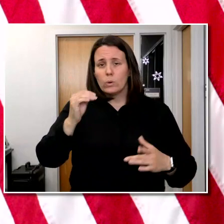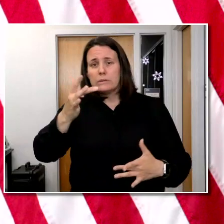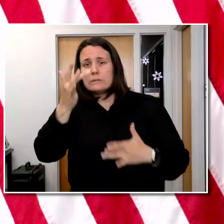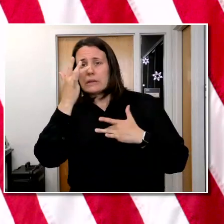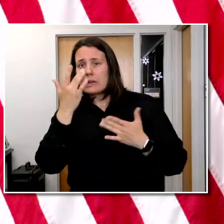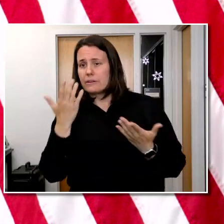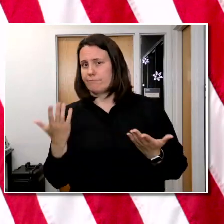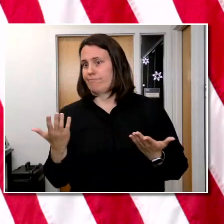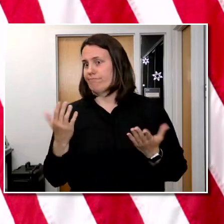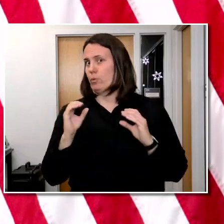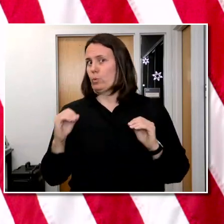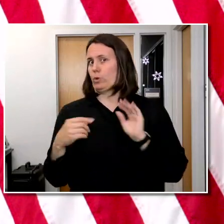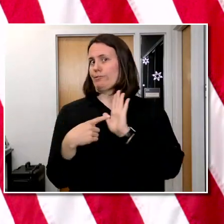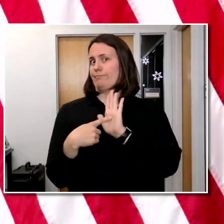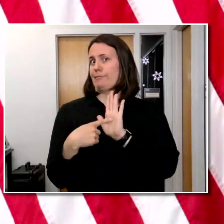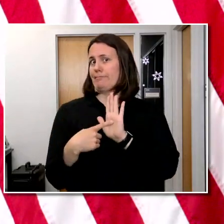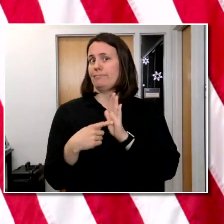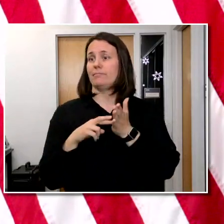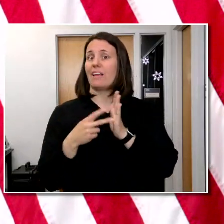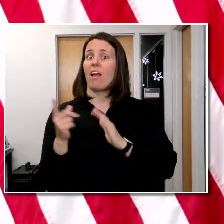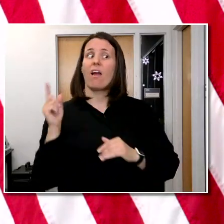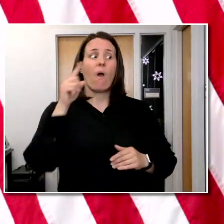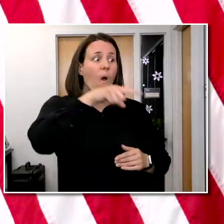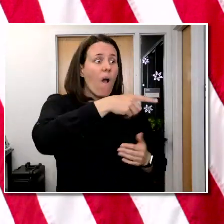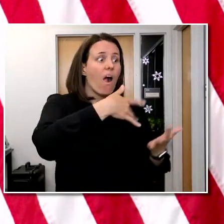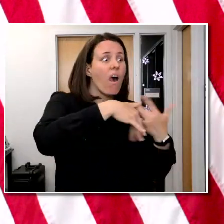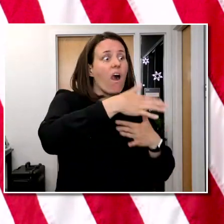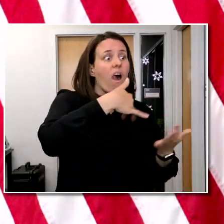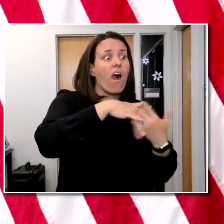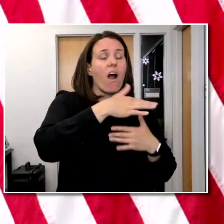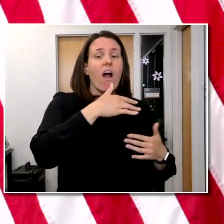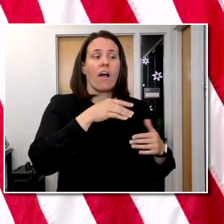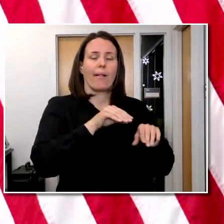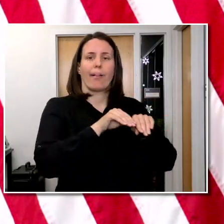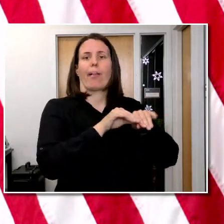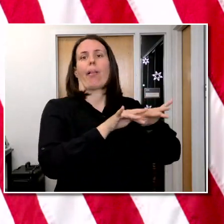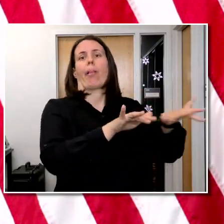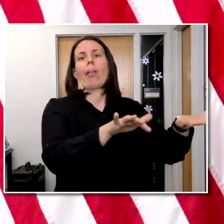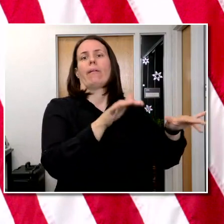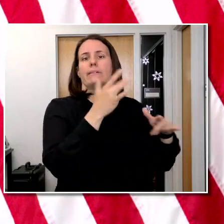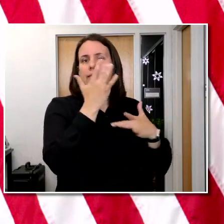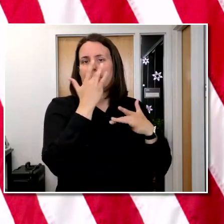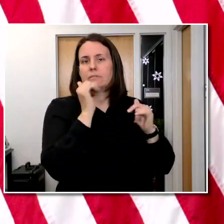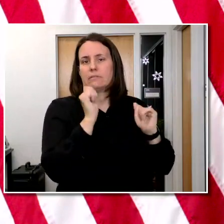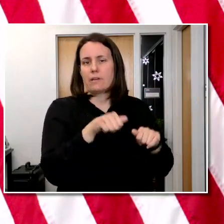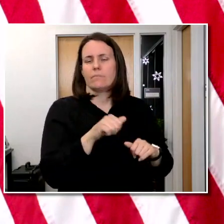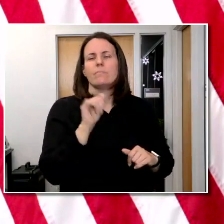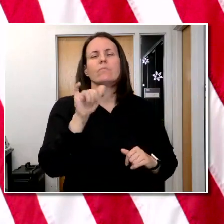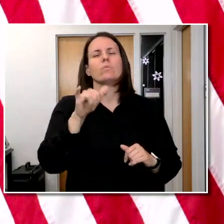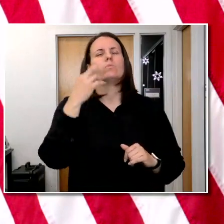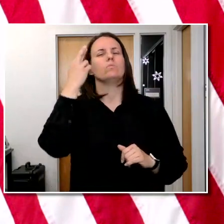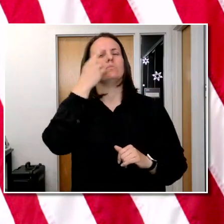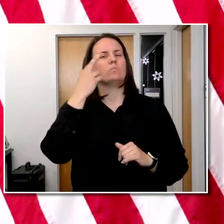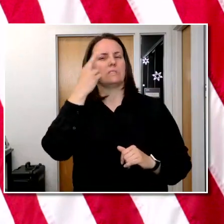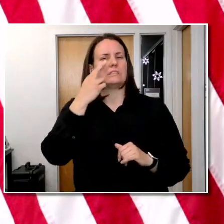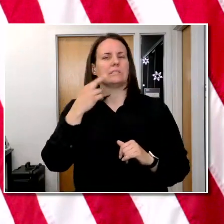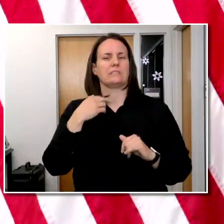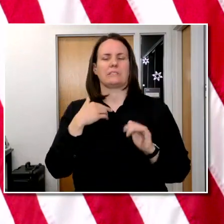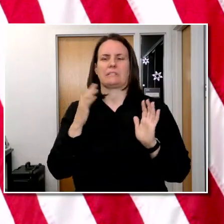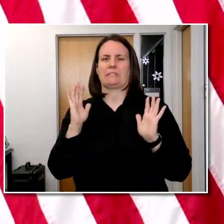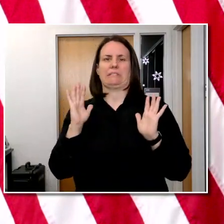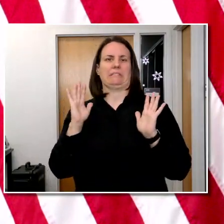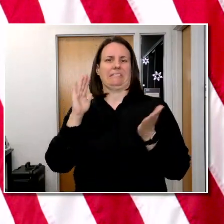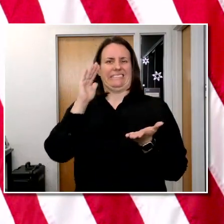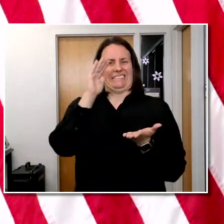we reduce the number of visitors to all of those settings as much as possible until we can